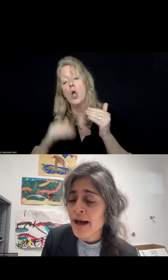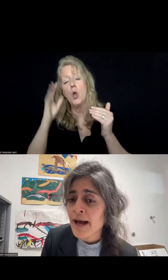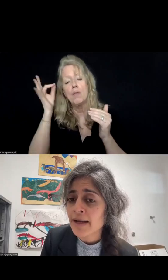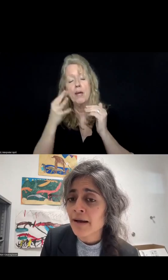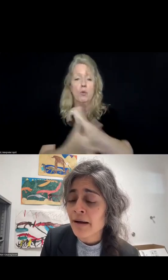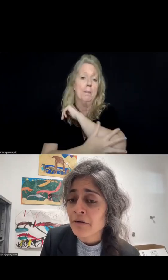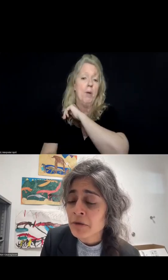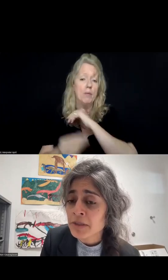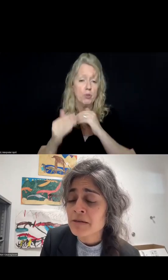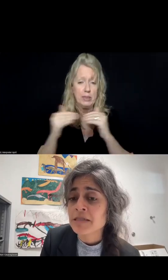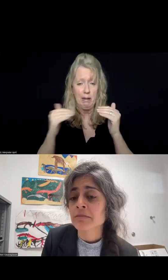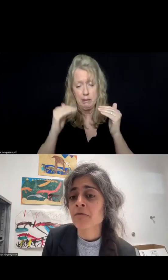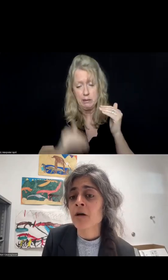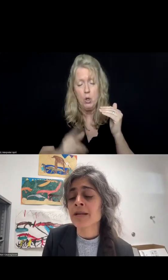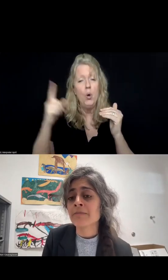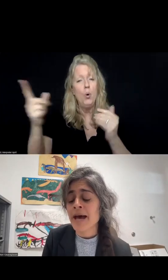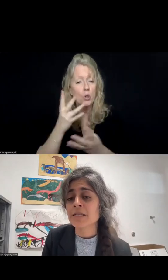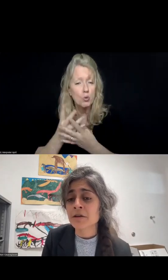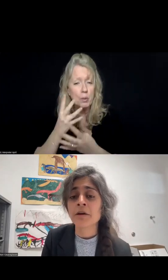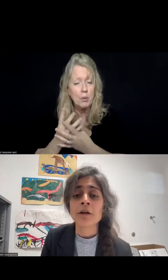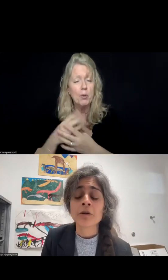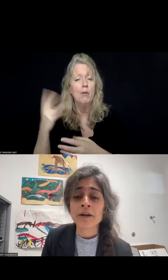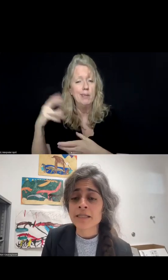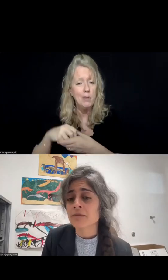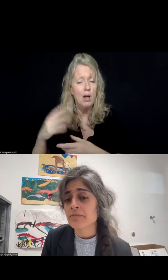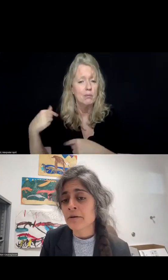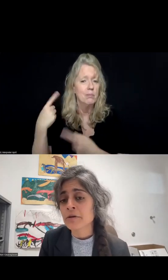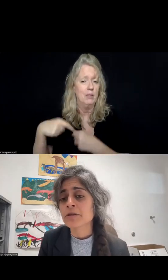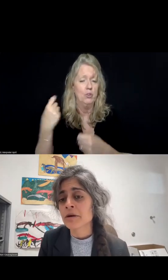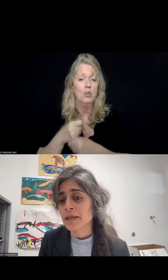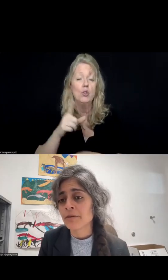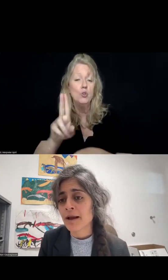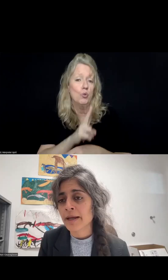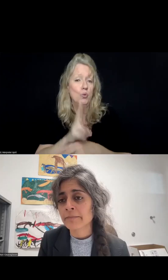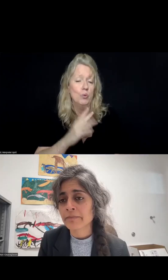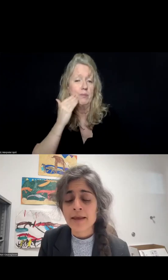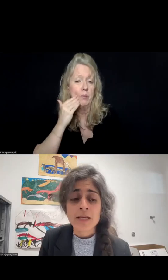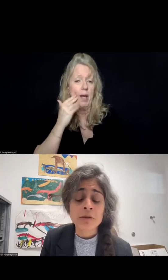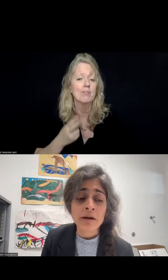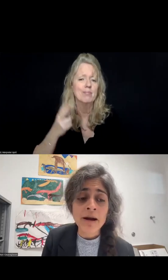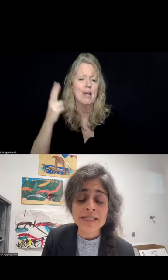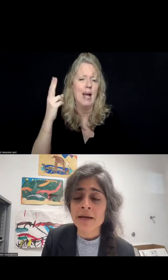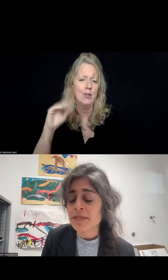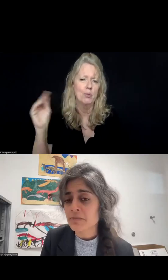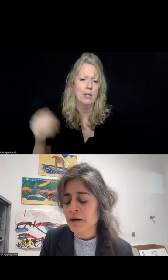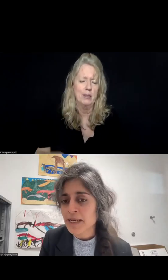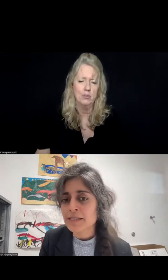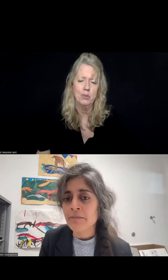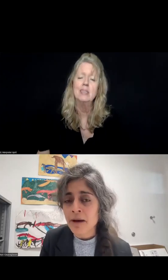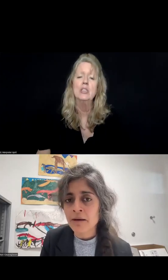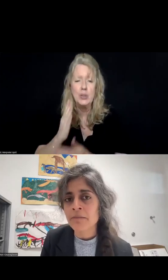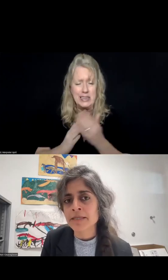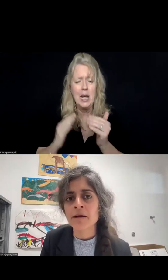you've had criminal legal system involvement in the past year, your rates of tobacco use are even higher. So there are some